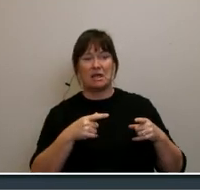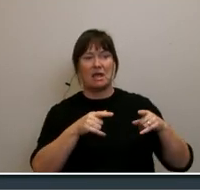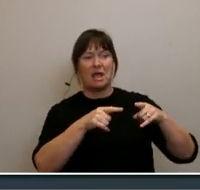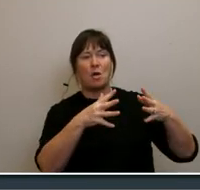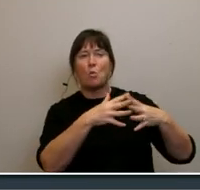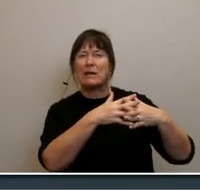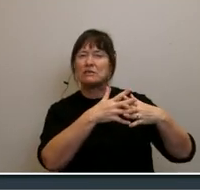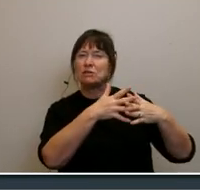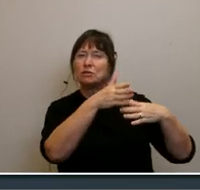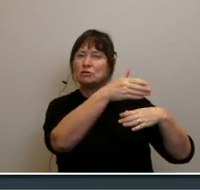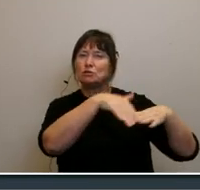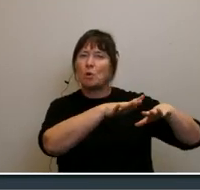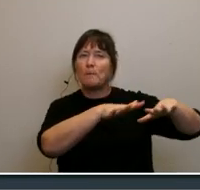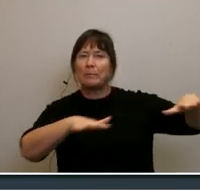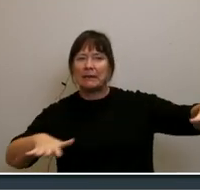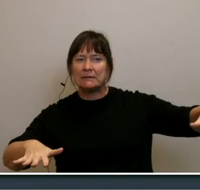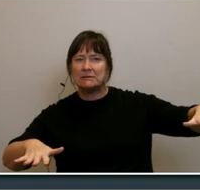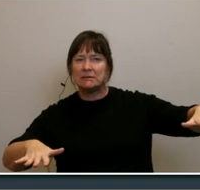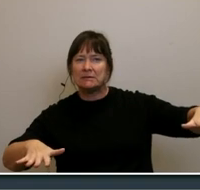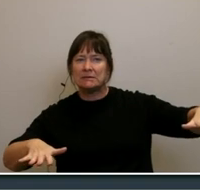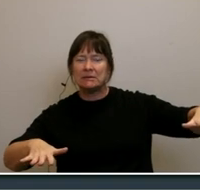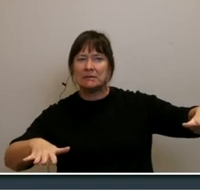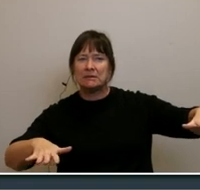Beach is not an act of nature.